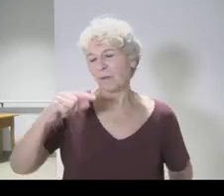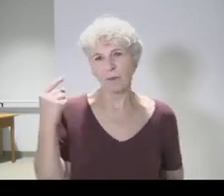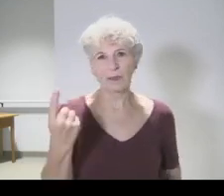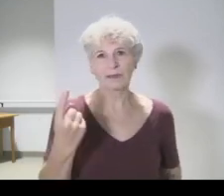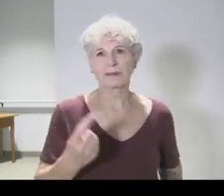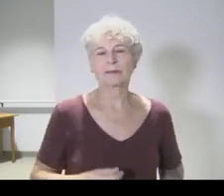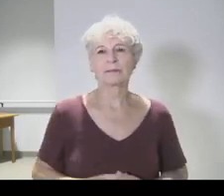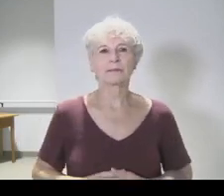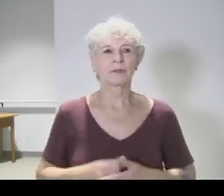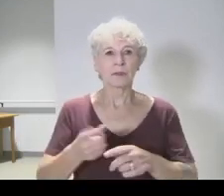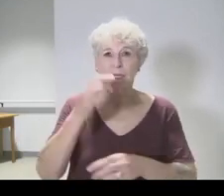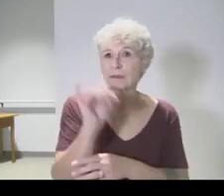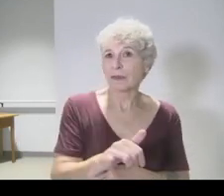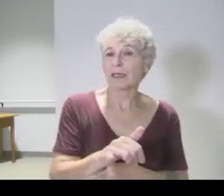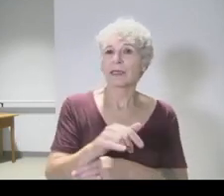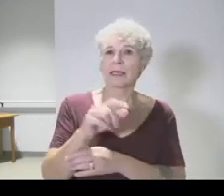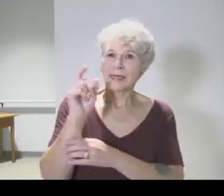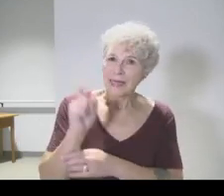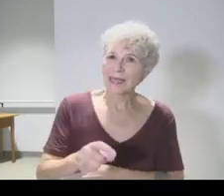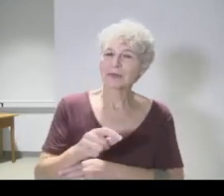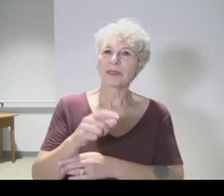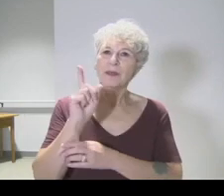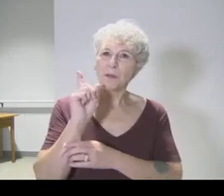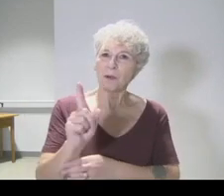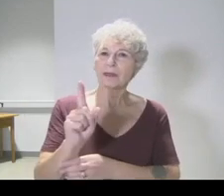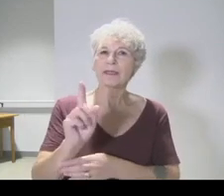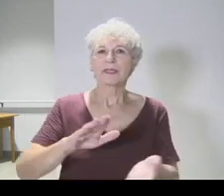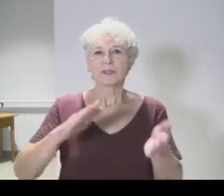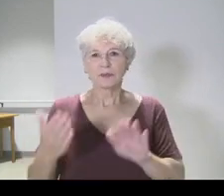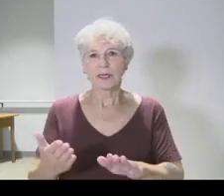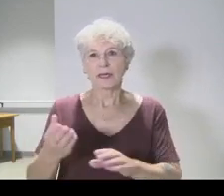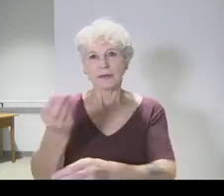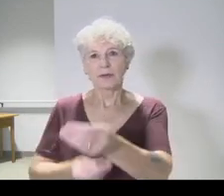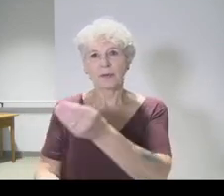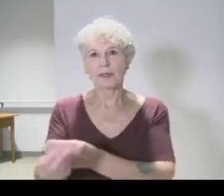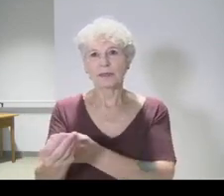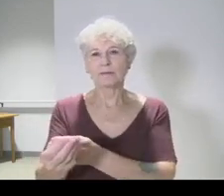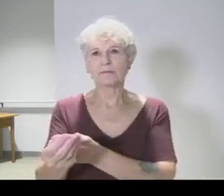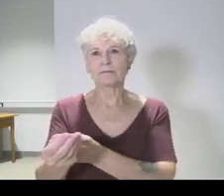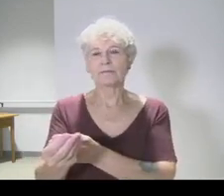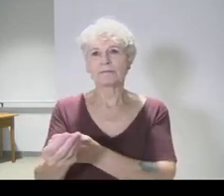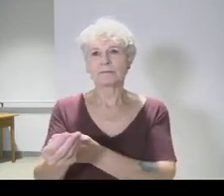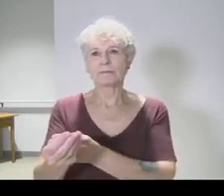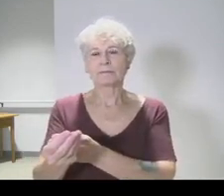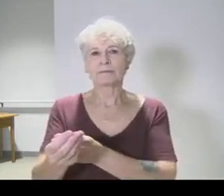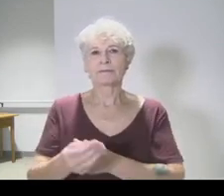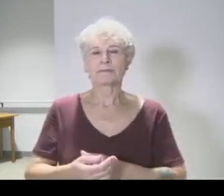And because of that, he had to be the one to die as the propitiation or the atoning